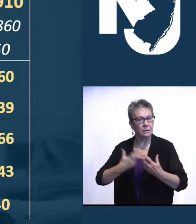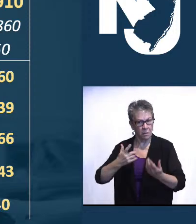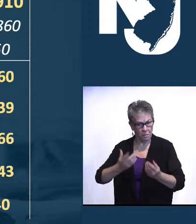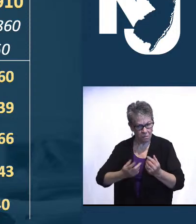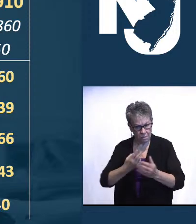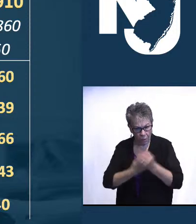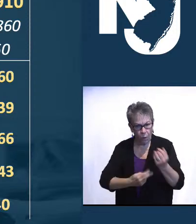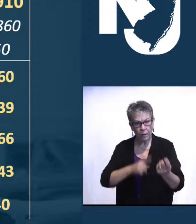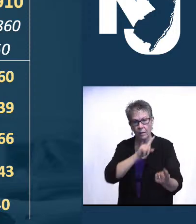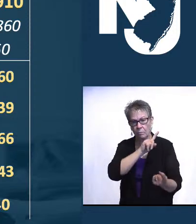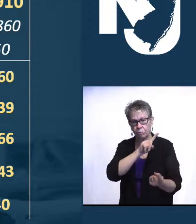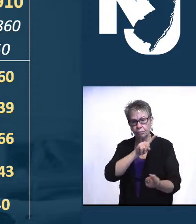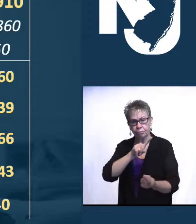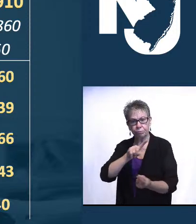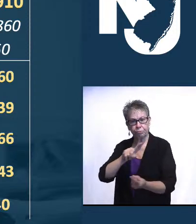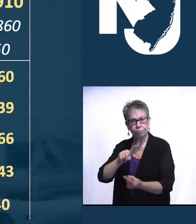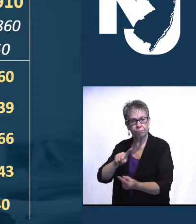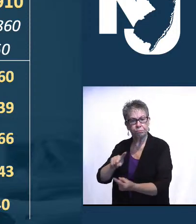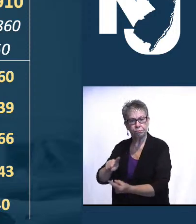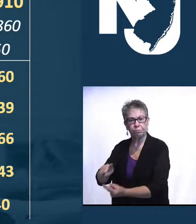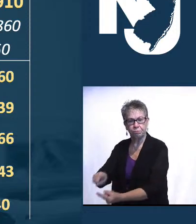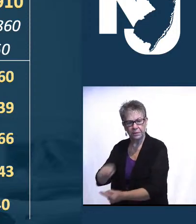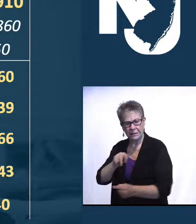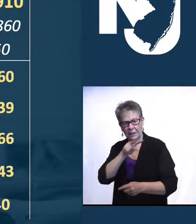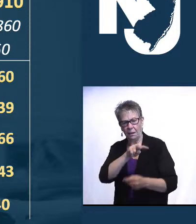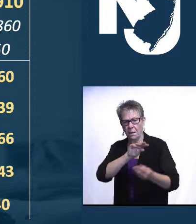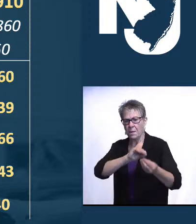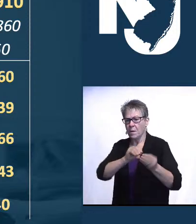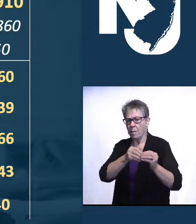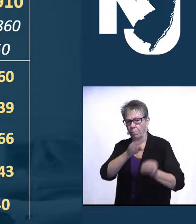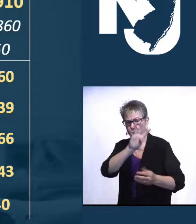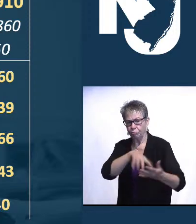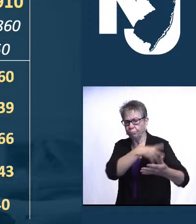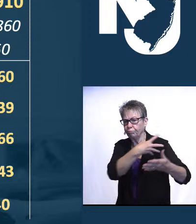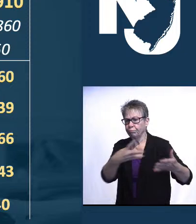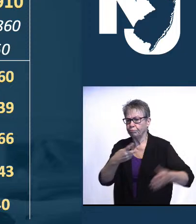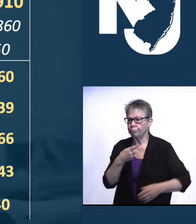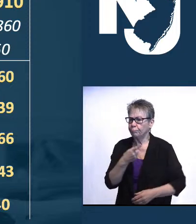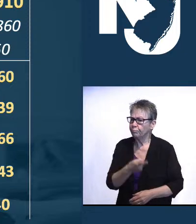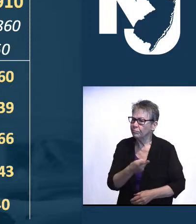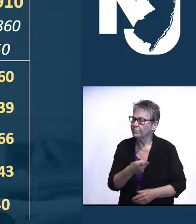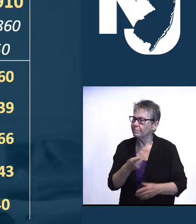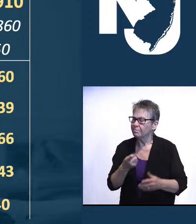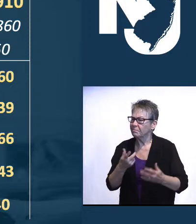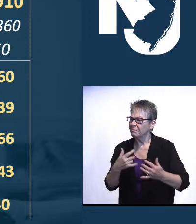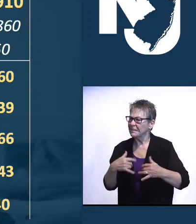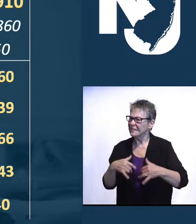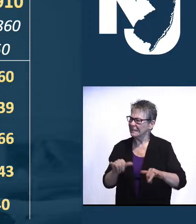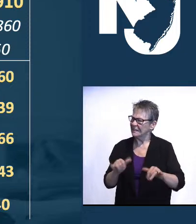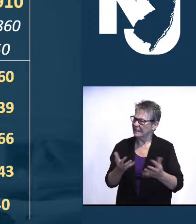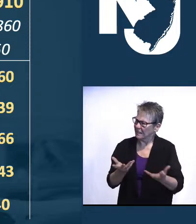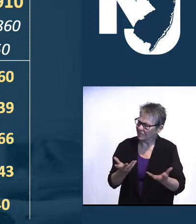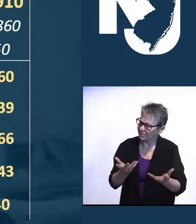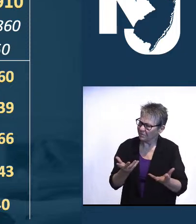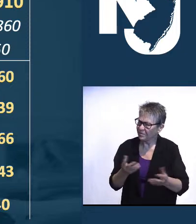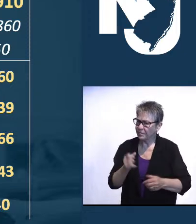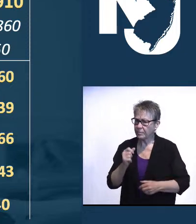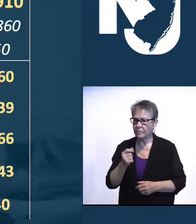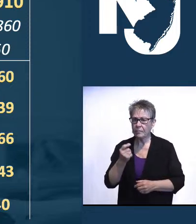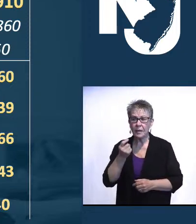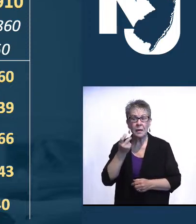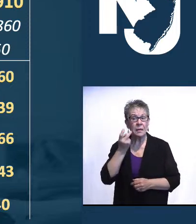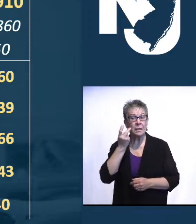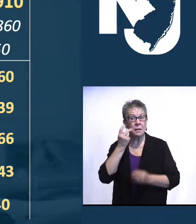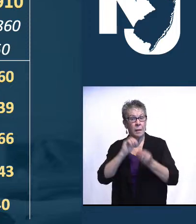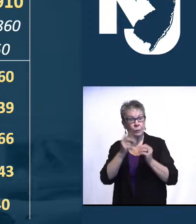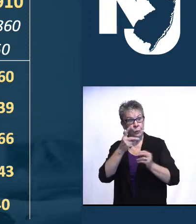bottom now, the numbers of deaths sadly reported by our hospitals. Those are not confirmed. Again, those are the numbers they report each of the